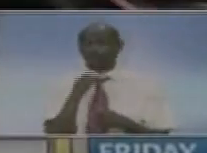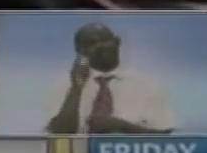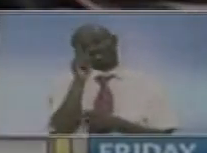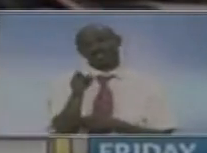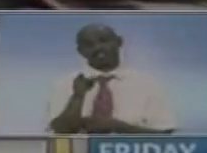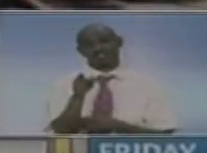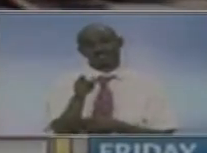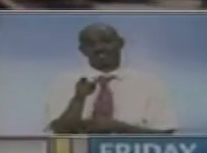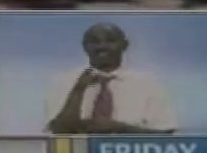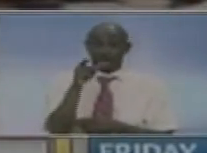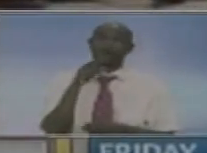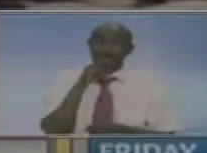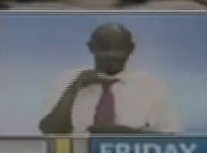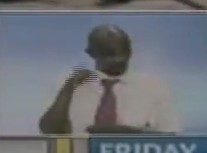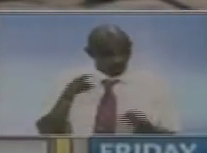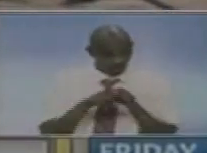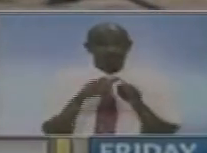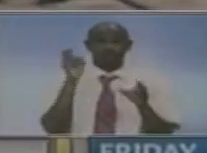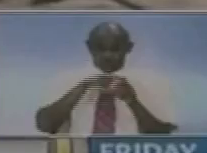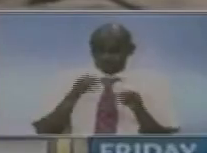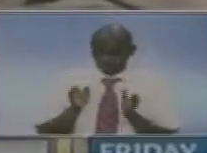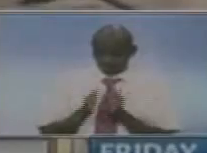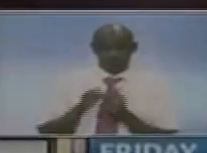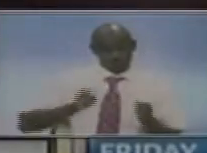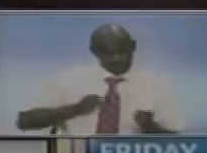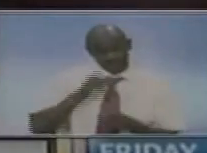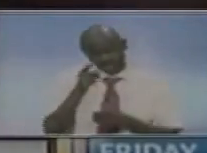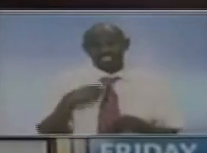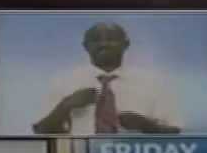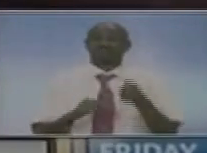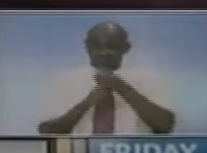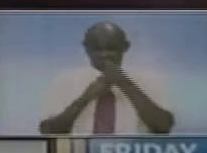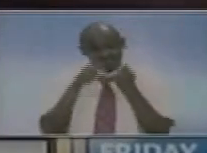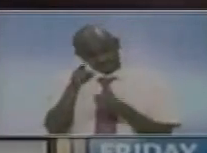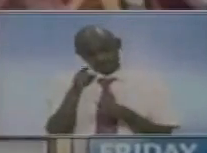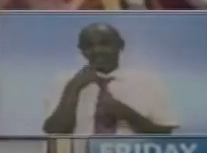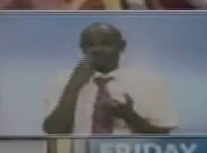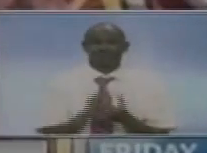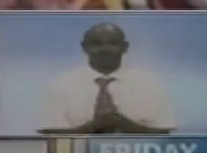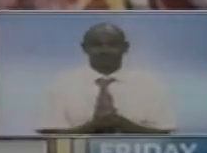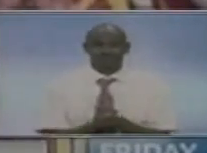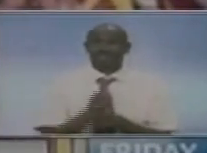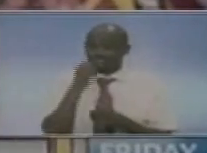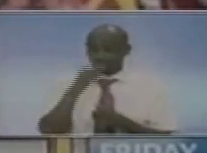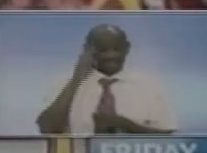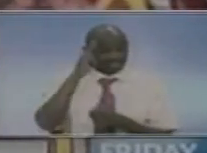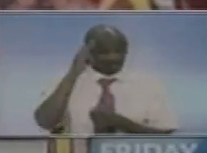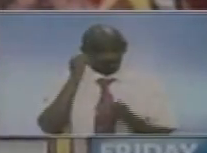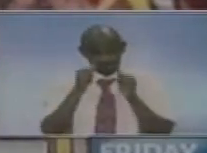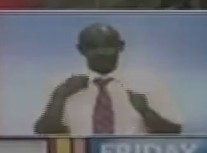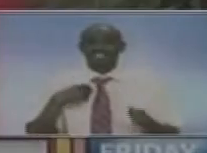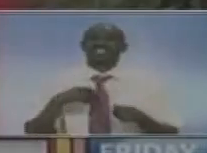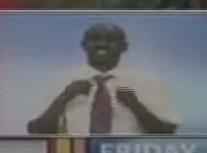hataki. The men also joined the women in the meeting, throwing their weight behind the pro-FGM campaigners. Their reasons for supporting the